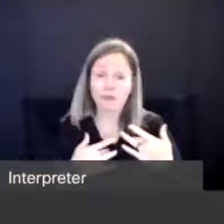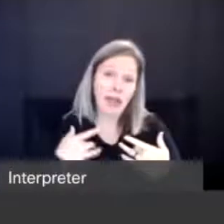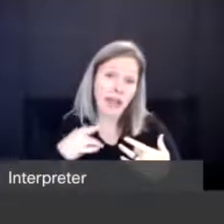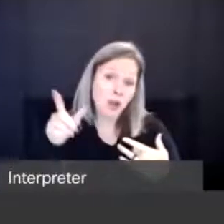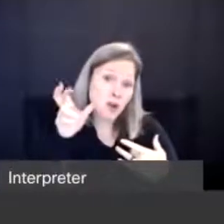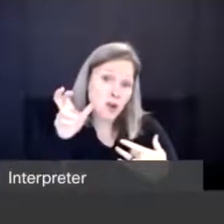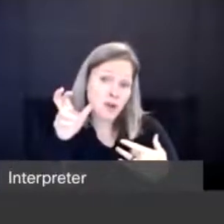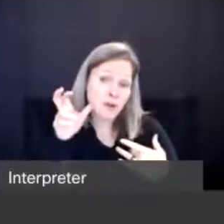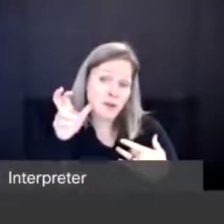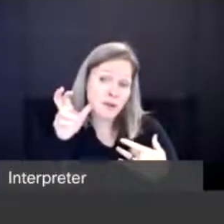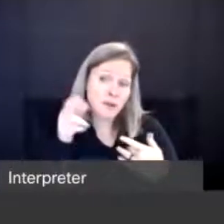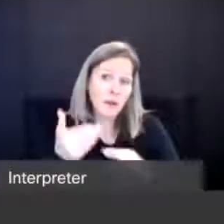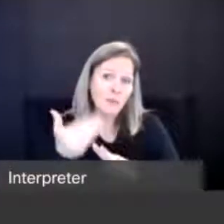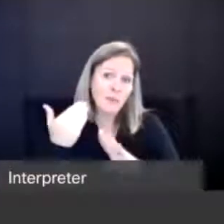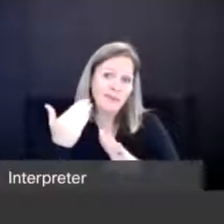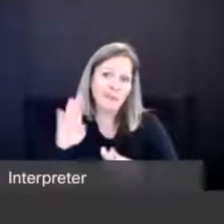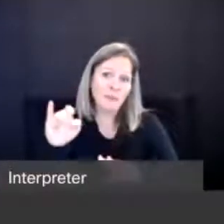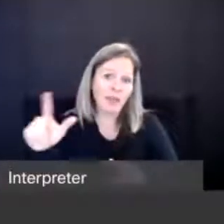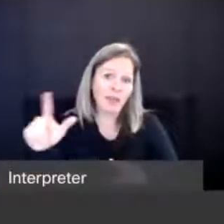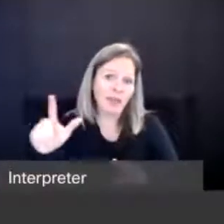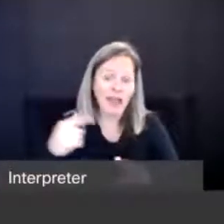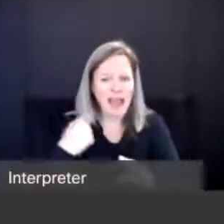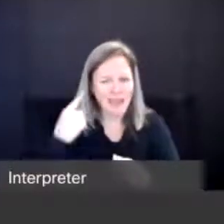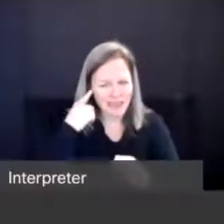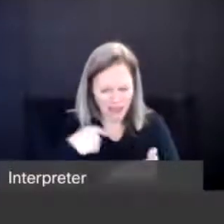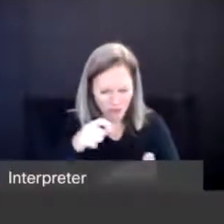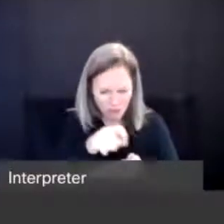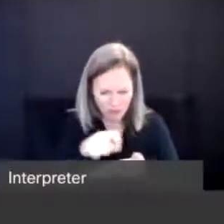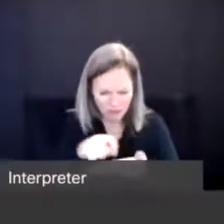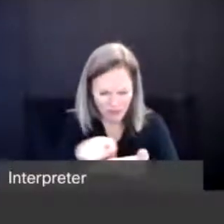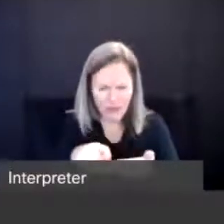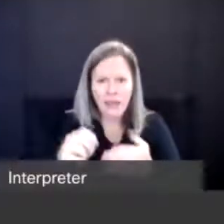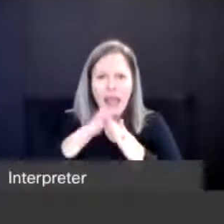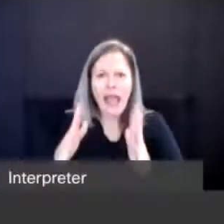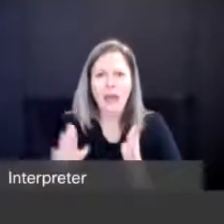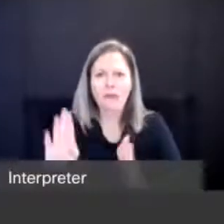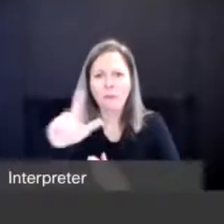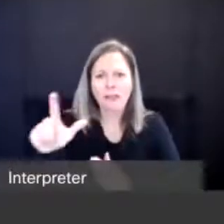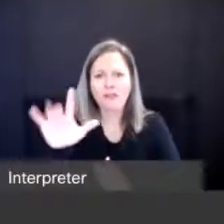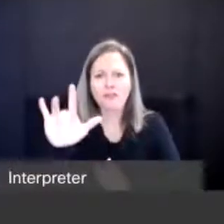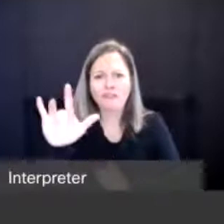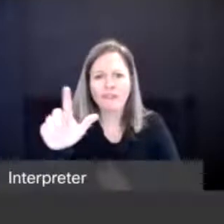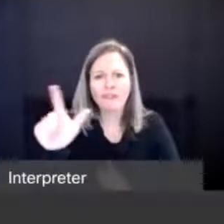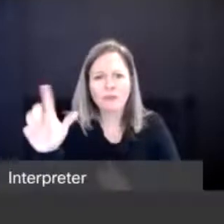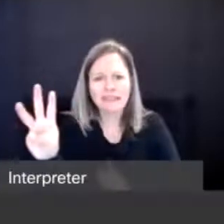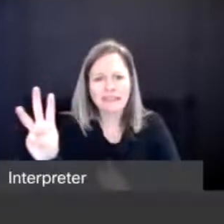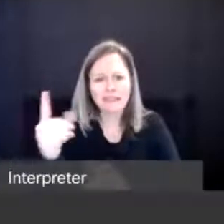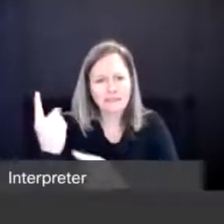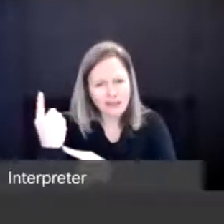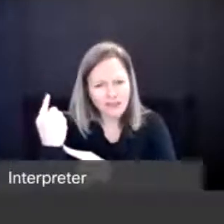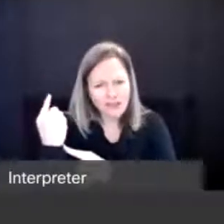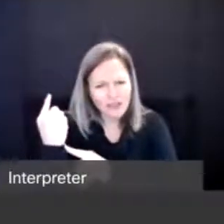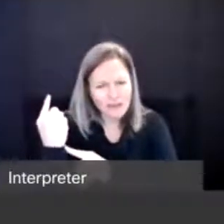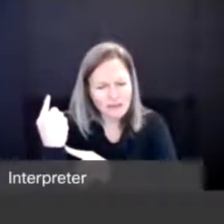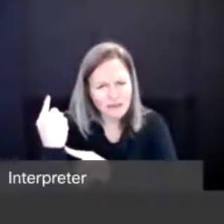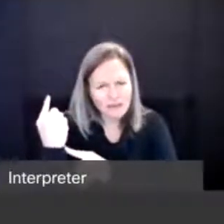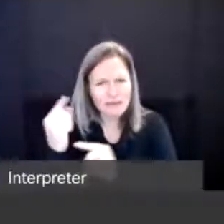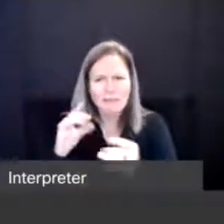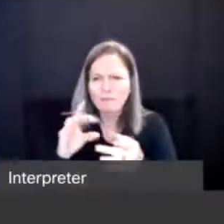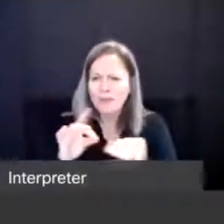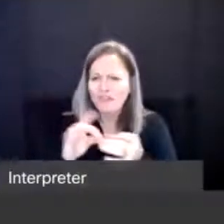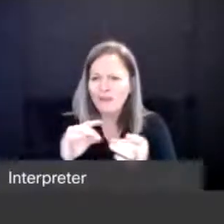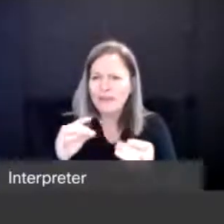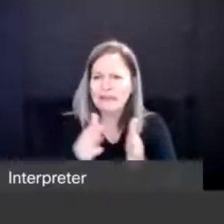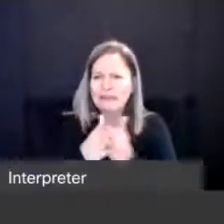the previous bills, and I think I wrote them down, is House Bill 2526 last year, which you alluded to, and then Senate Bill 382,